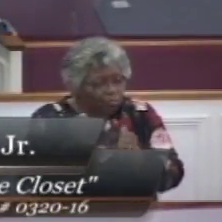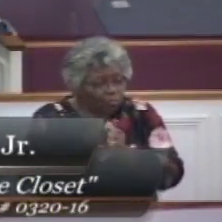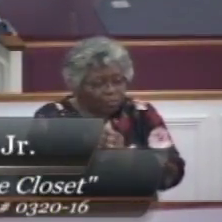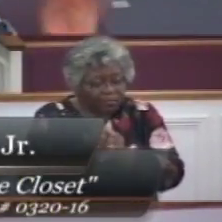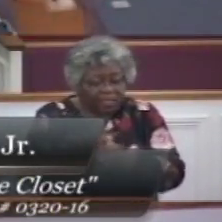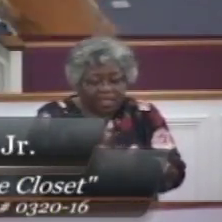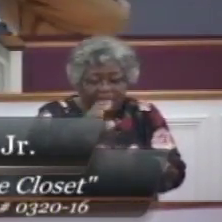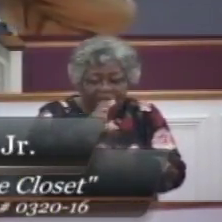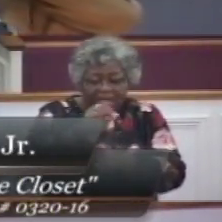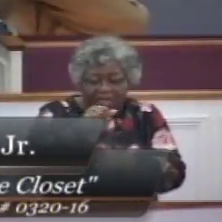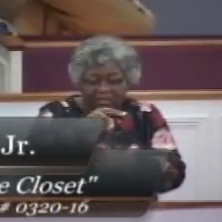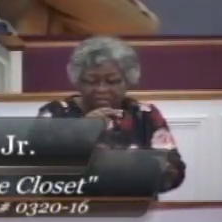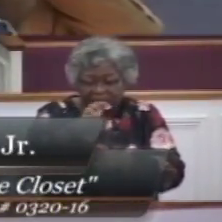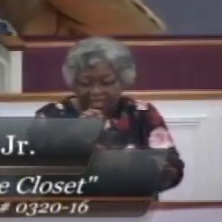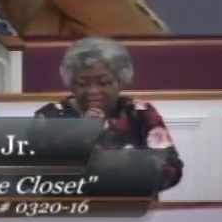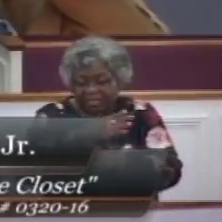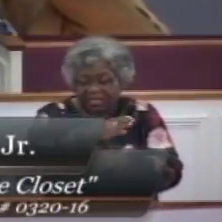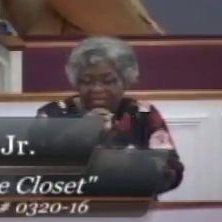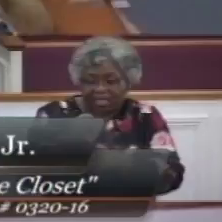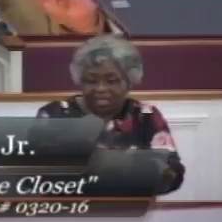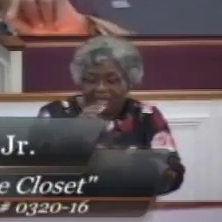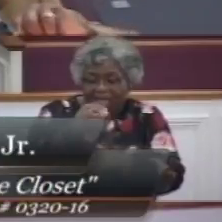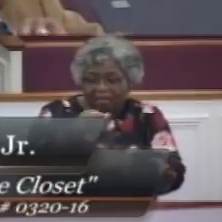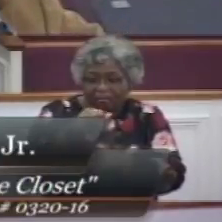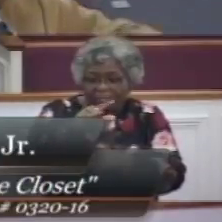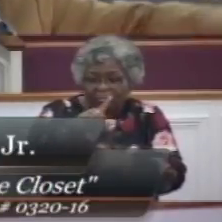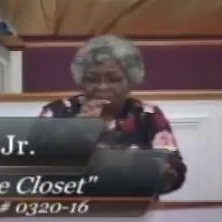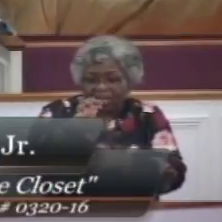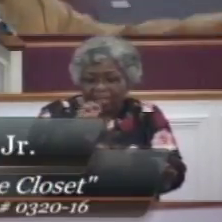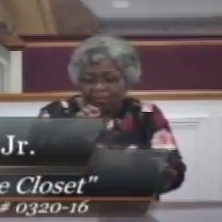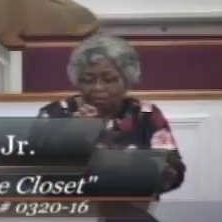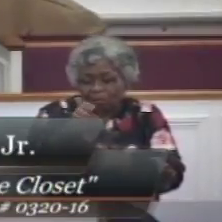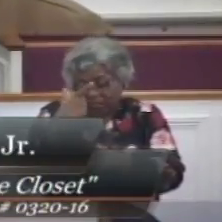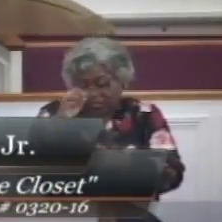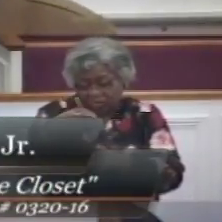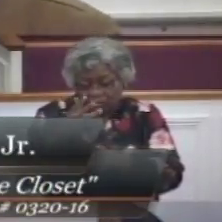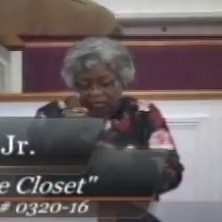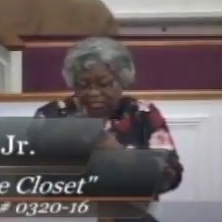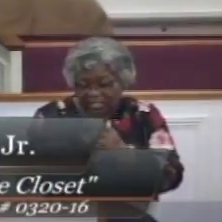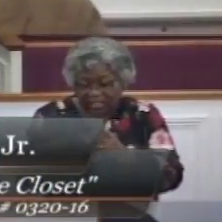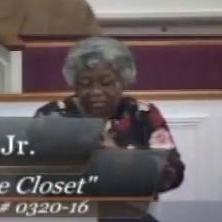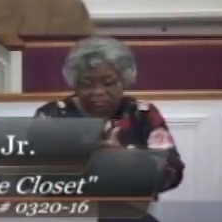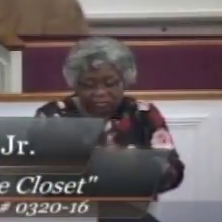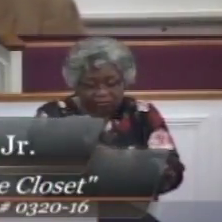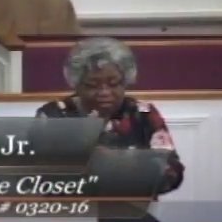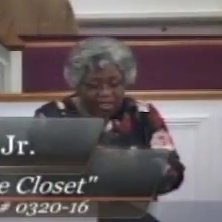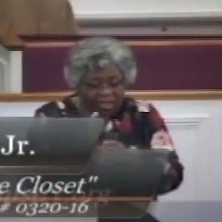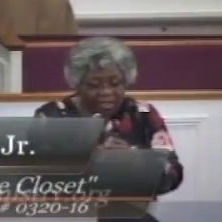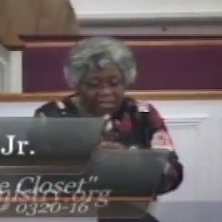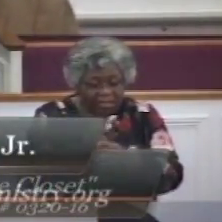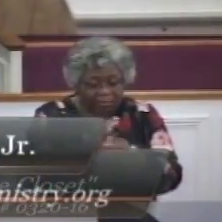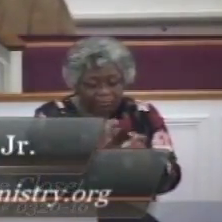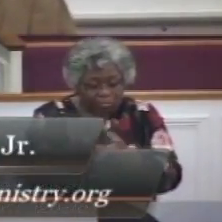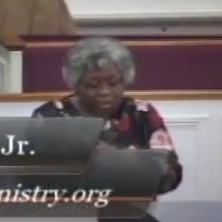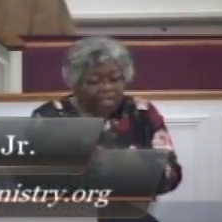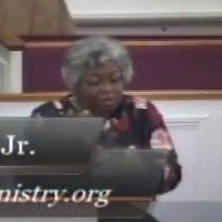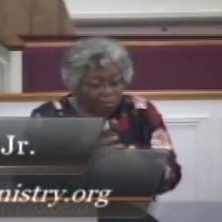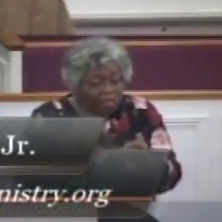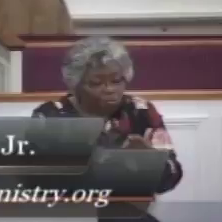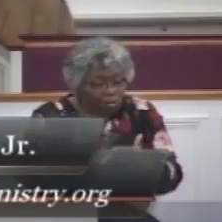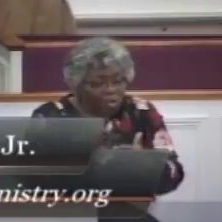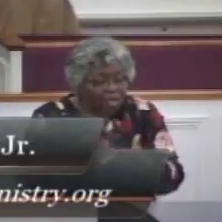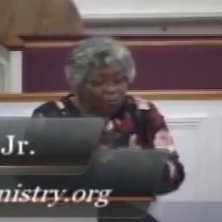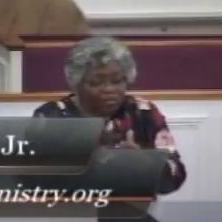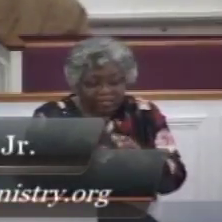Abel, because you just can't serve God any way you want to serve him. And you just can't present anything